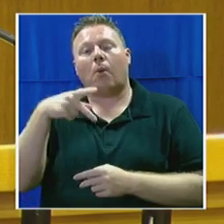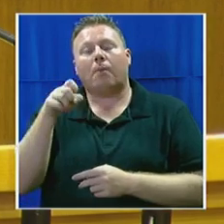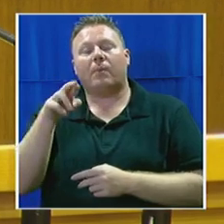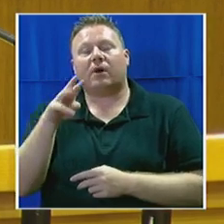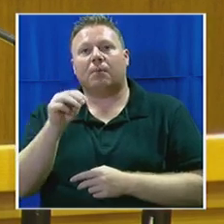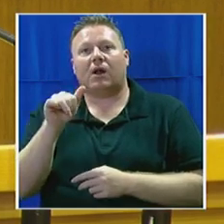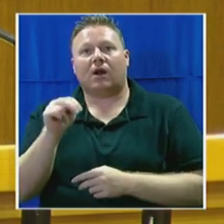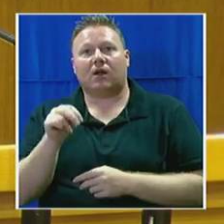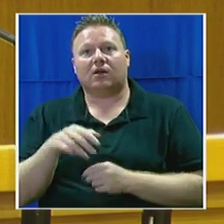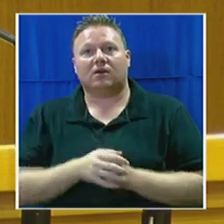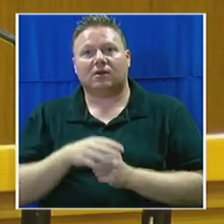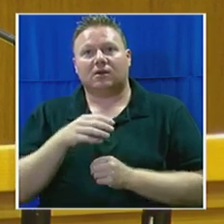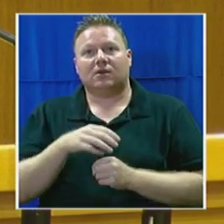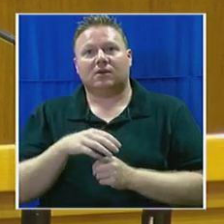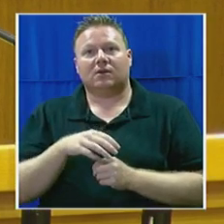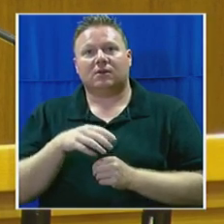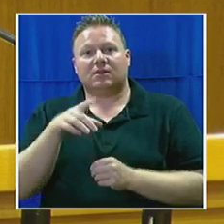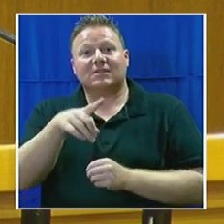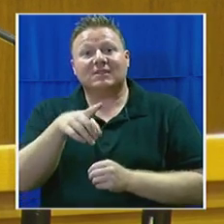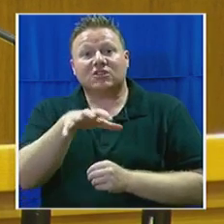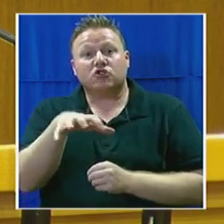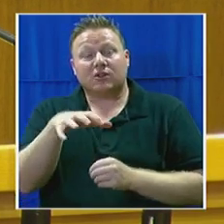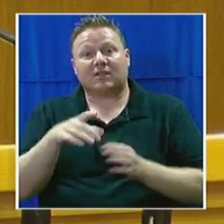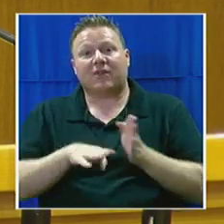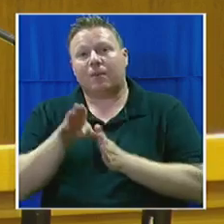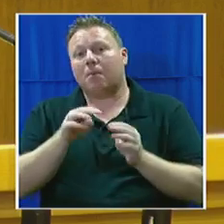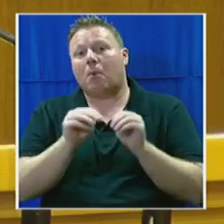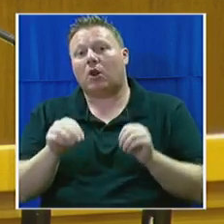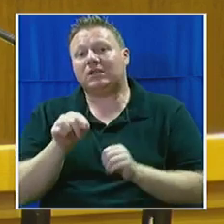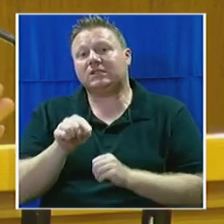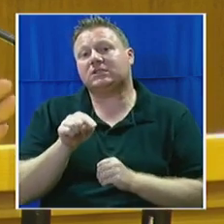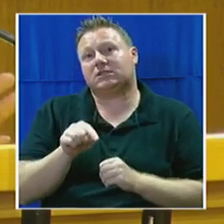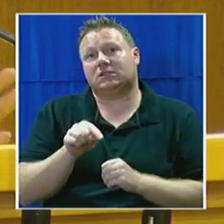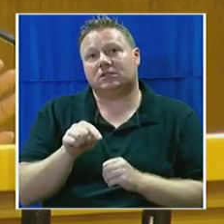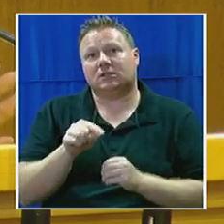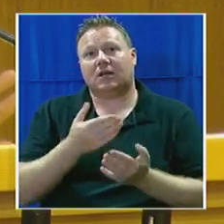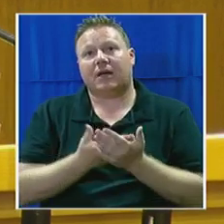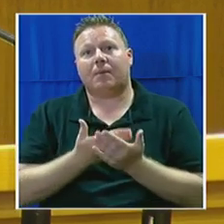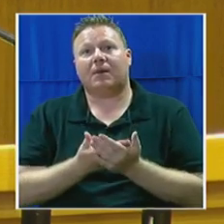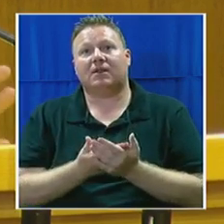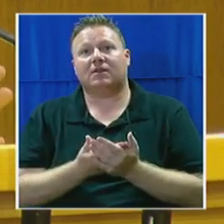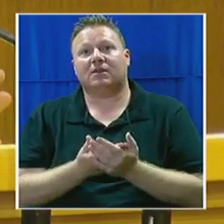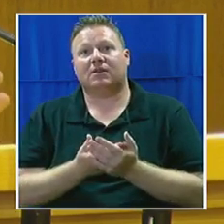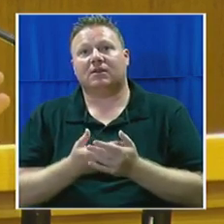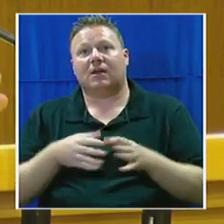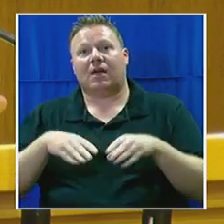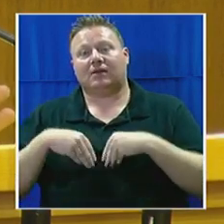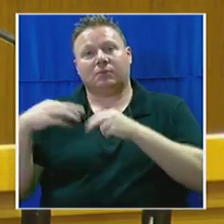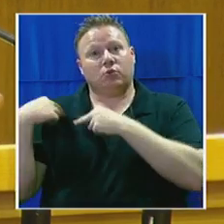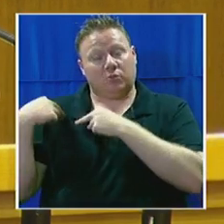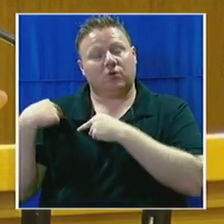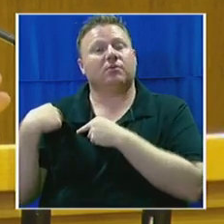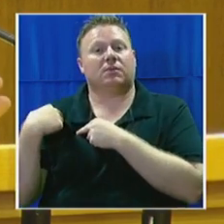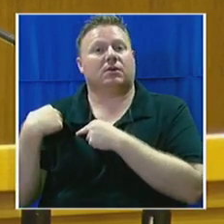the district development model is underpinned by the capabilities of accountability,